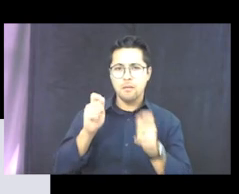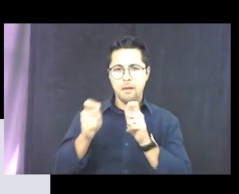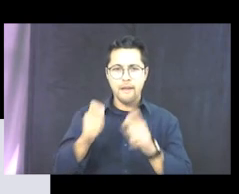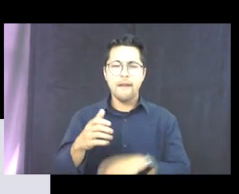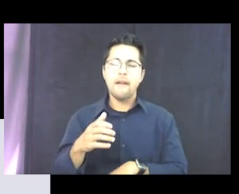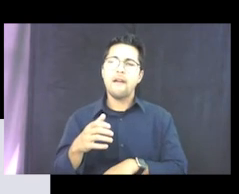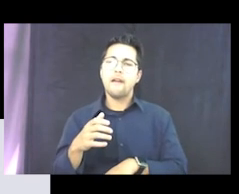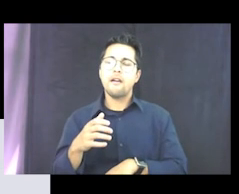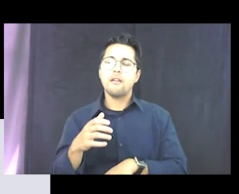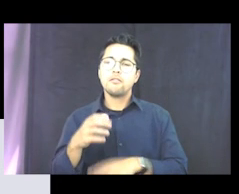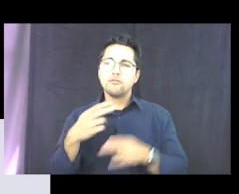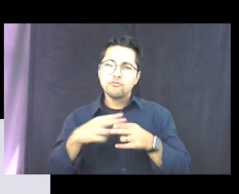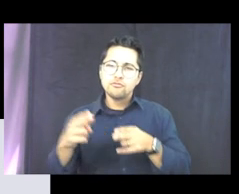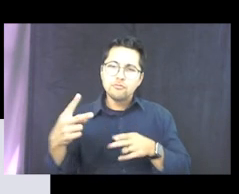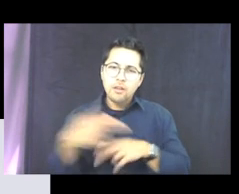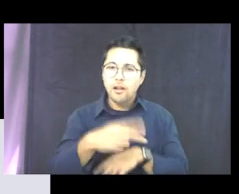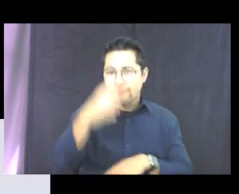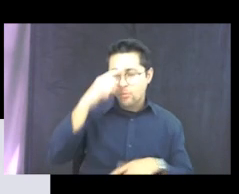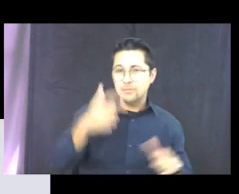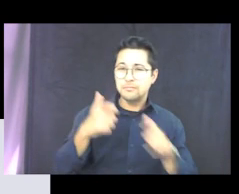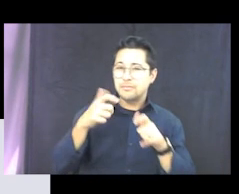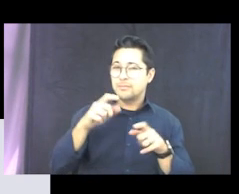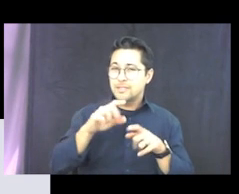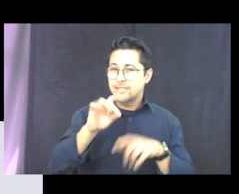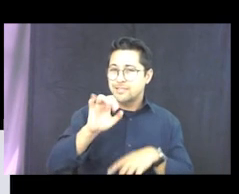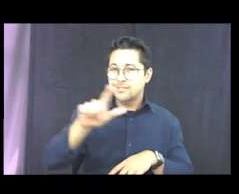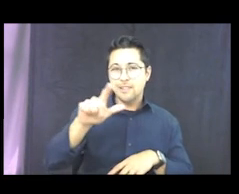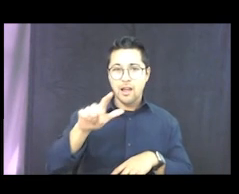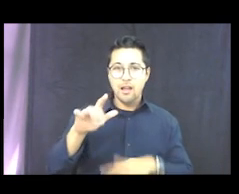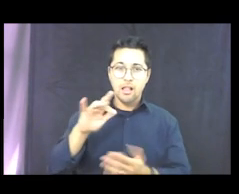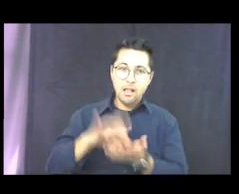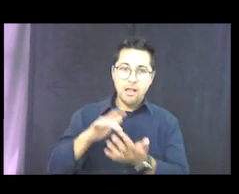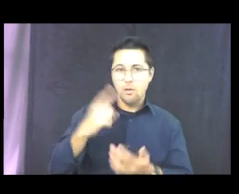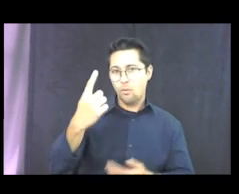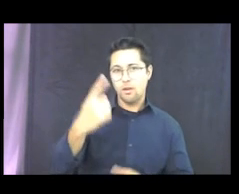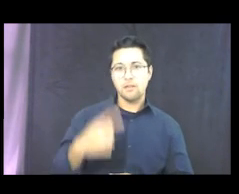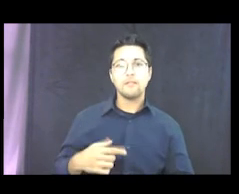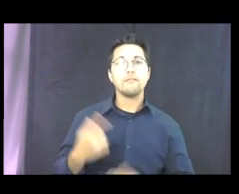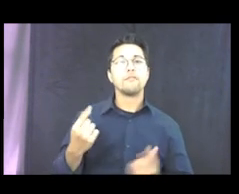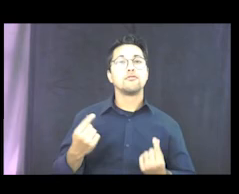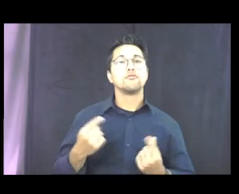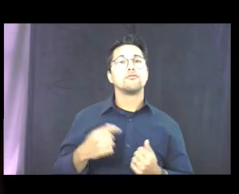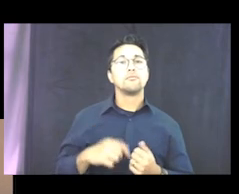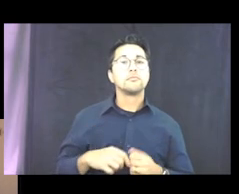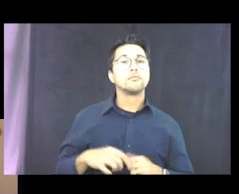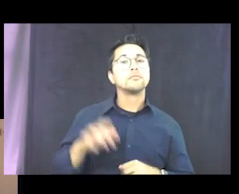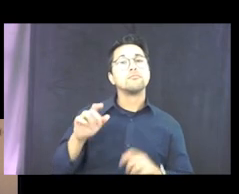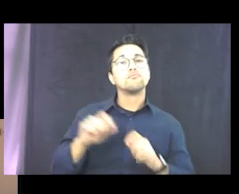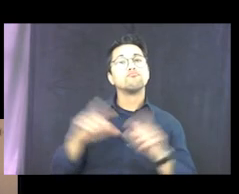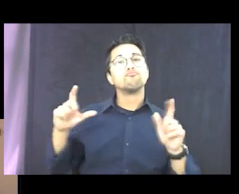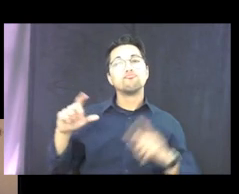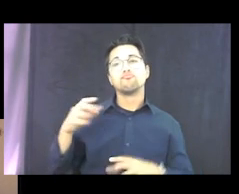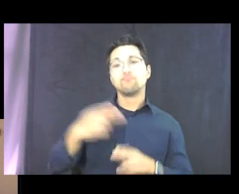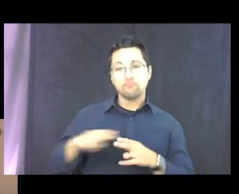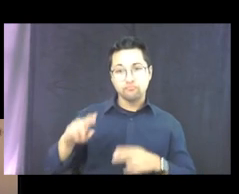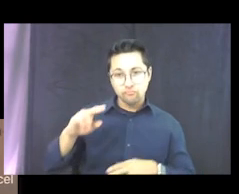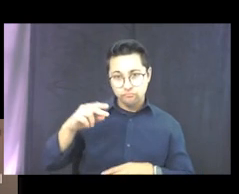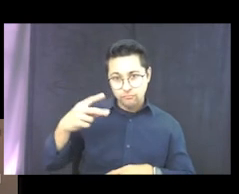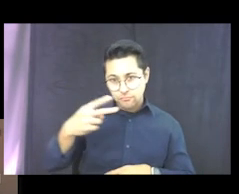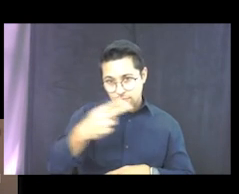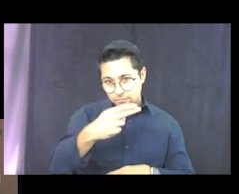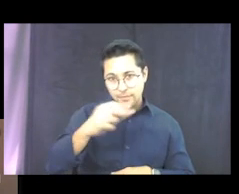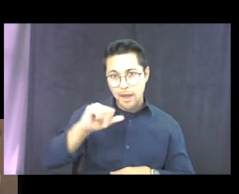shortcut, or a speed dial a contact in just one click. The first thing that you're going to want to do is open the Shortcuts application on your